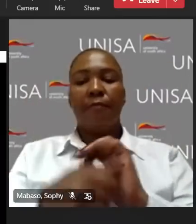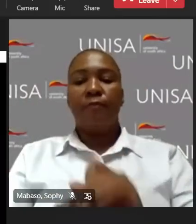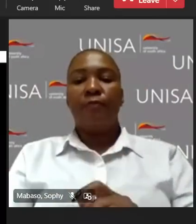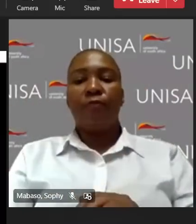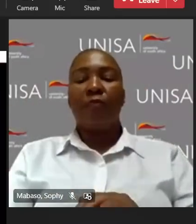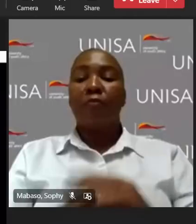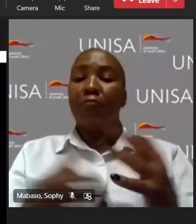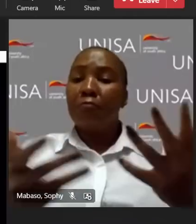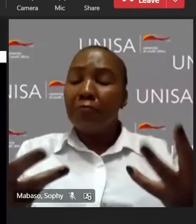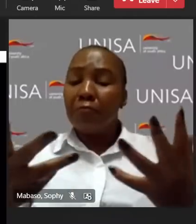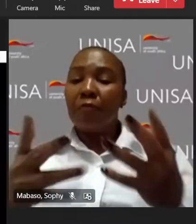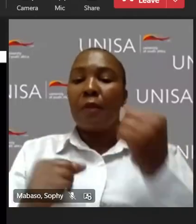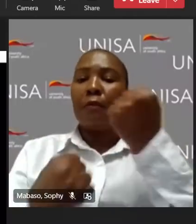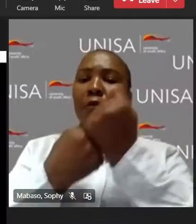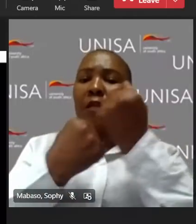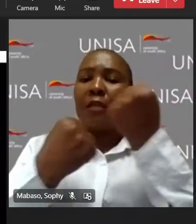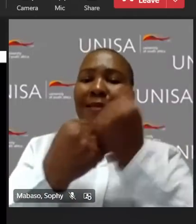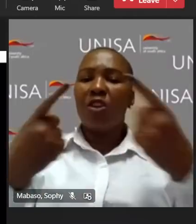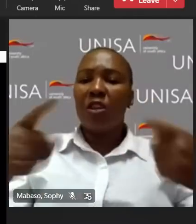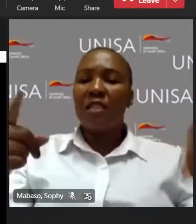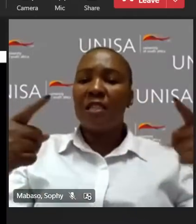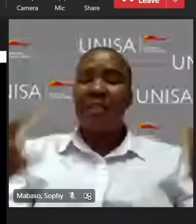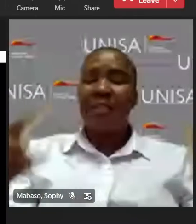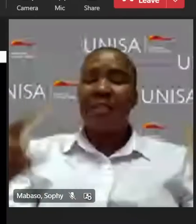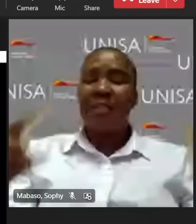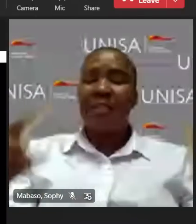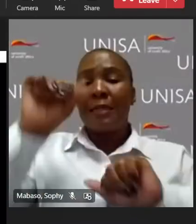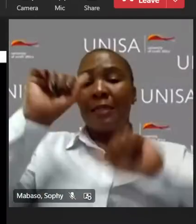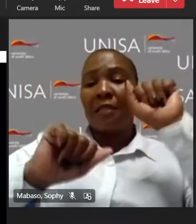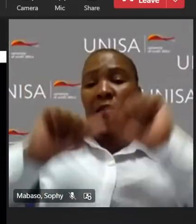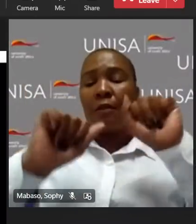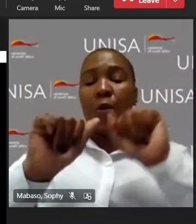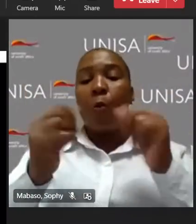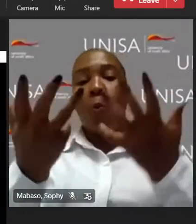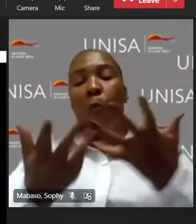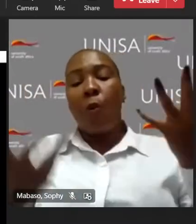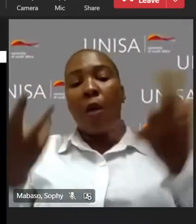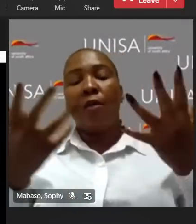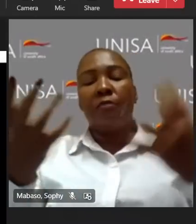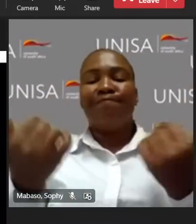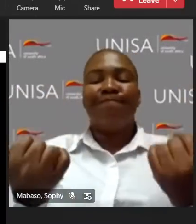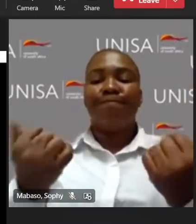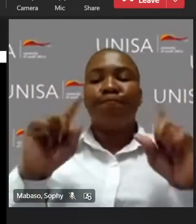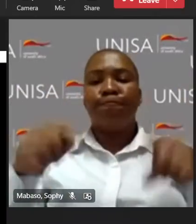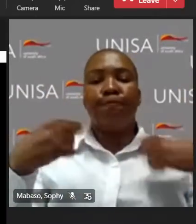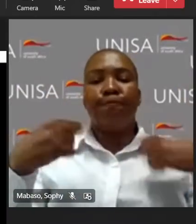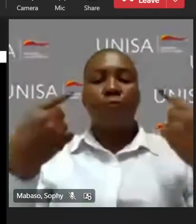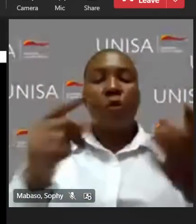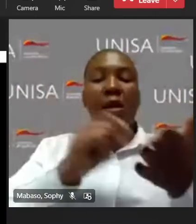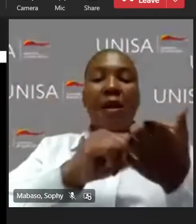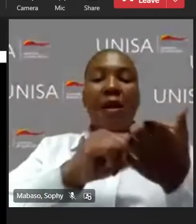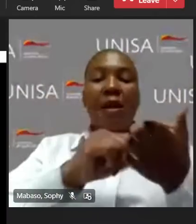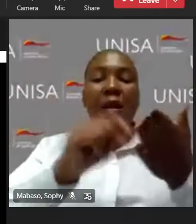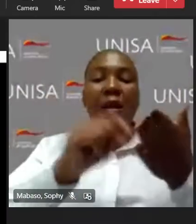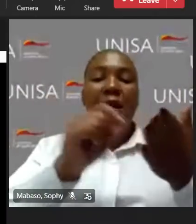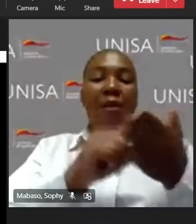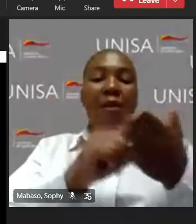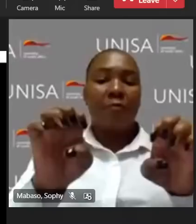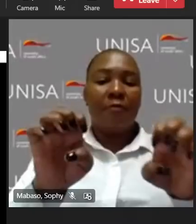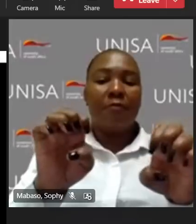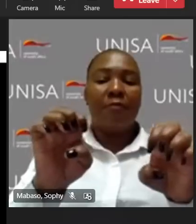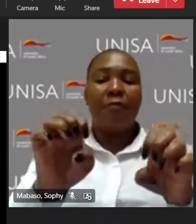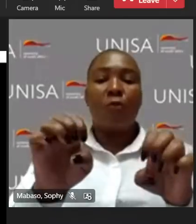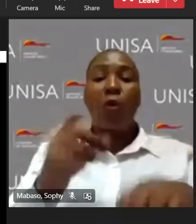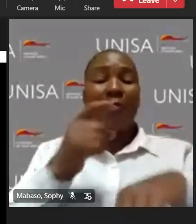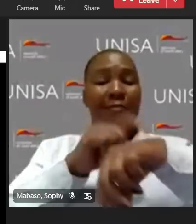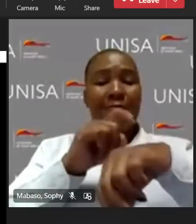We also advocate for alternative assessments in cases whereby you are unable to write exams on the prescribed